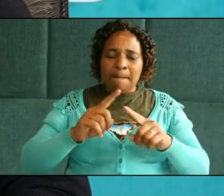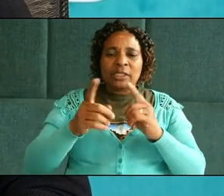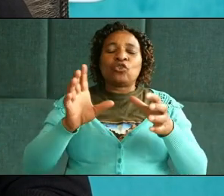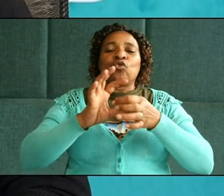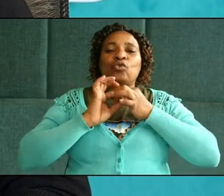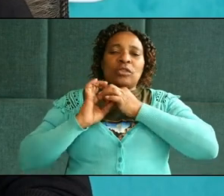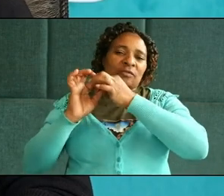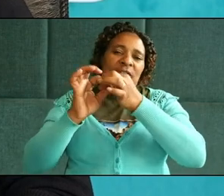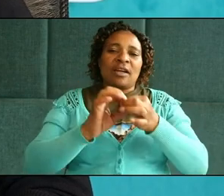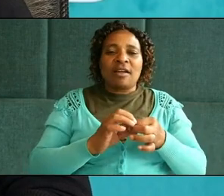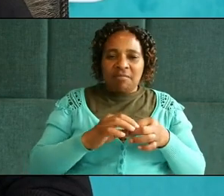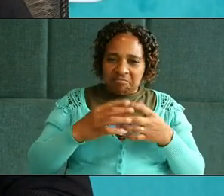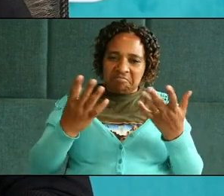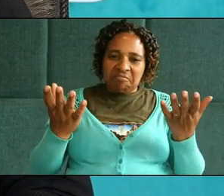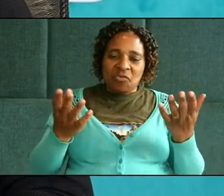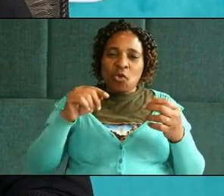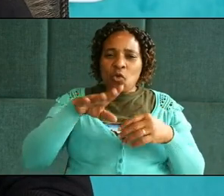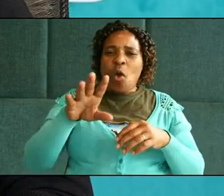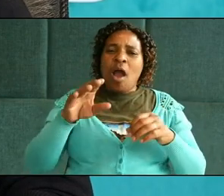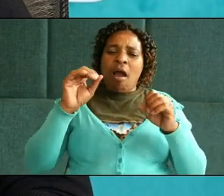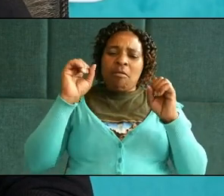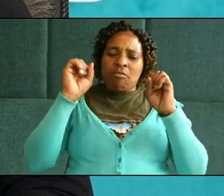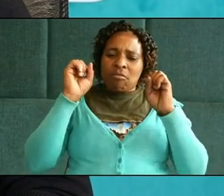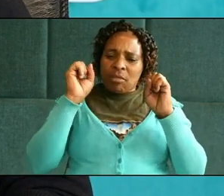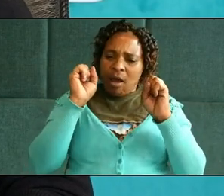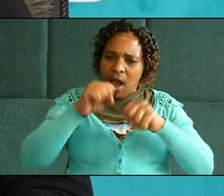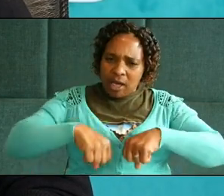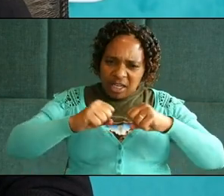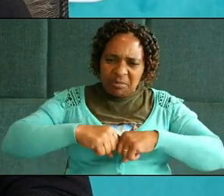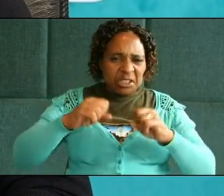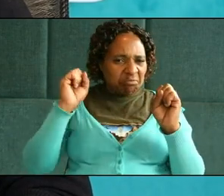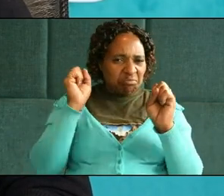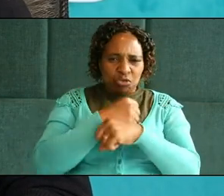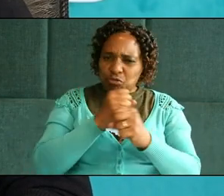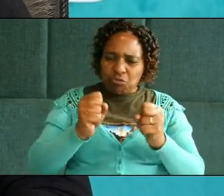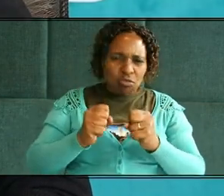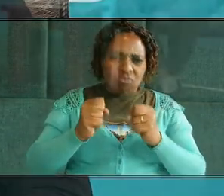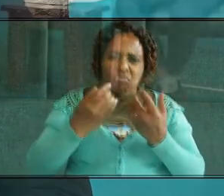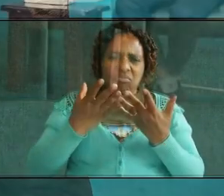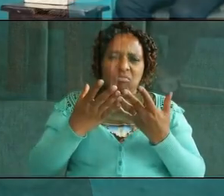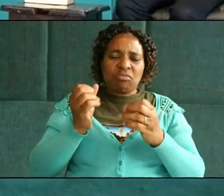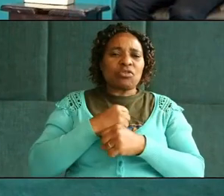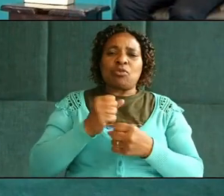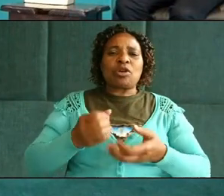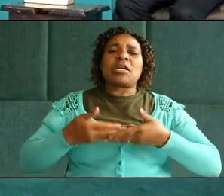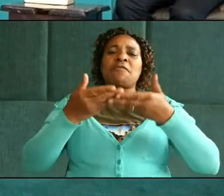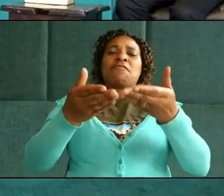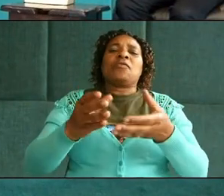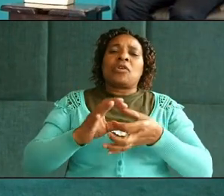unified. Your disagreement doesn't have to cause disunity among.